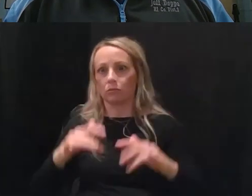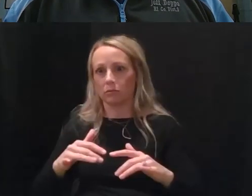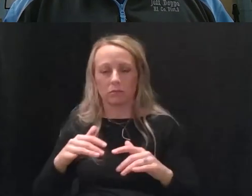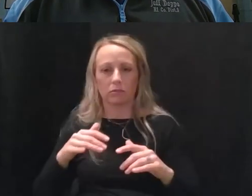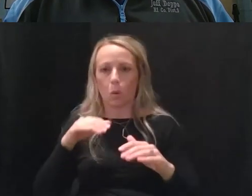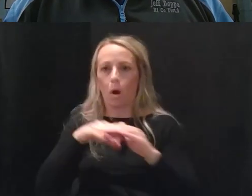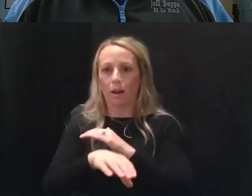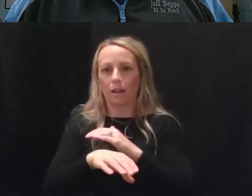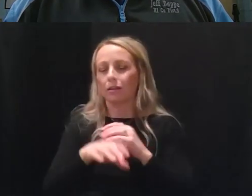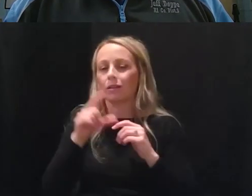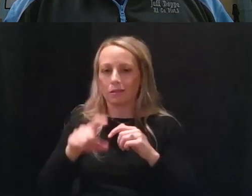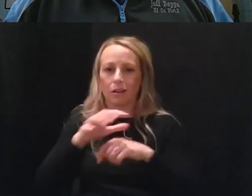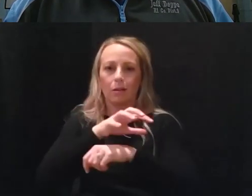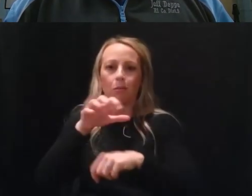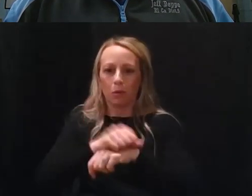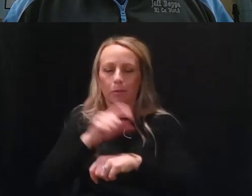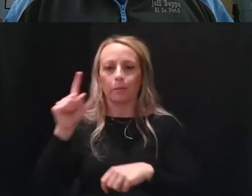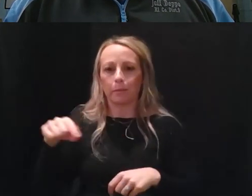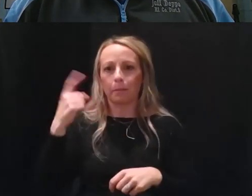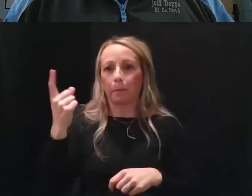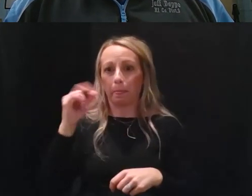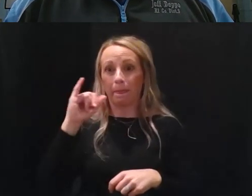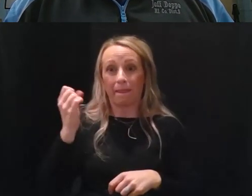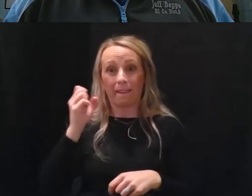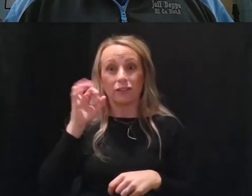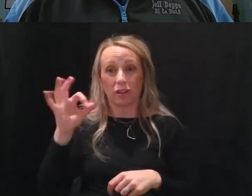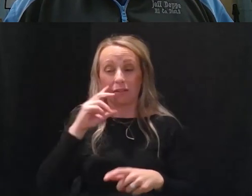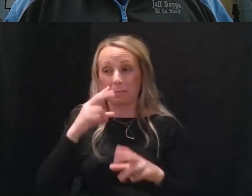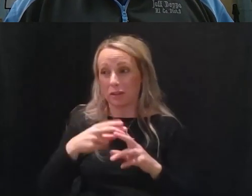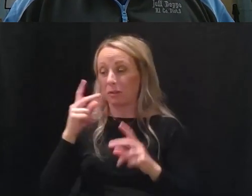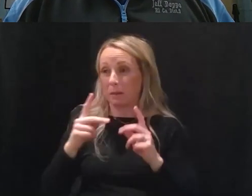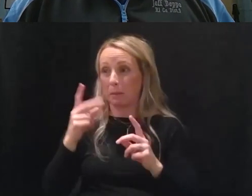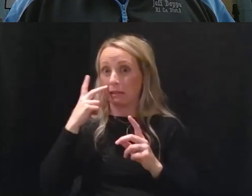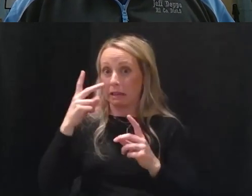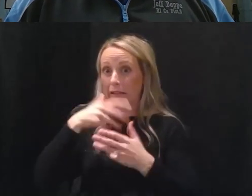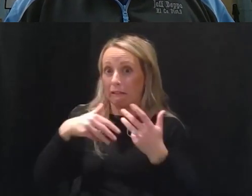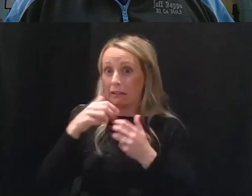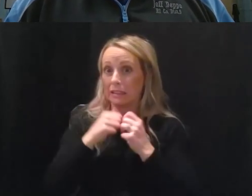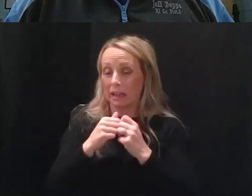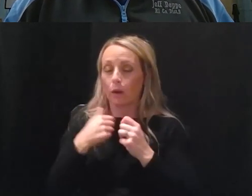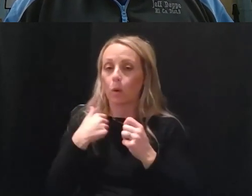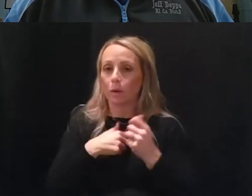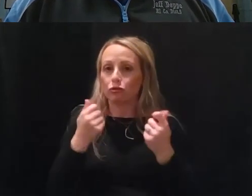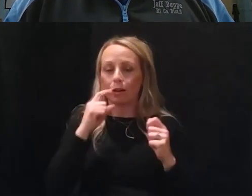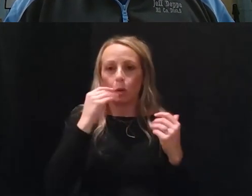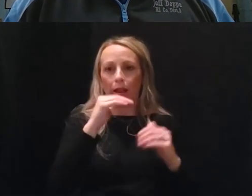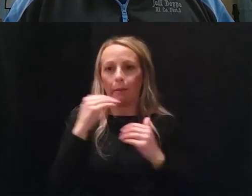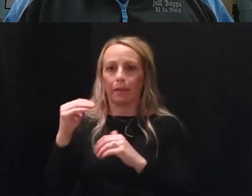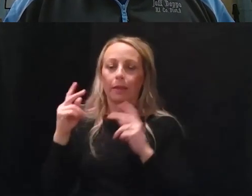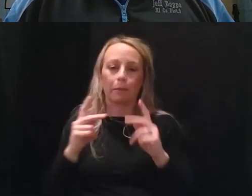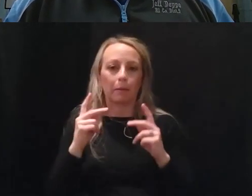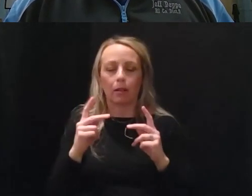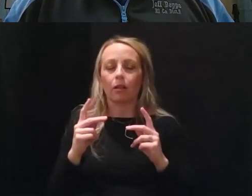Jeff mentioned that a couple of times in his story about seeing people together. Well, we really try to limit the number of people we have at any given